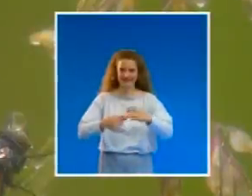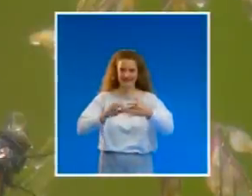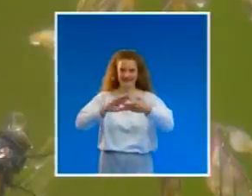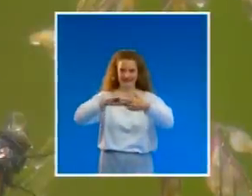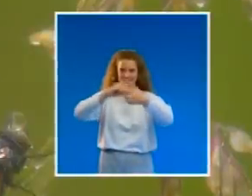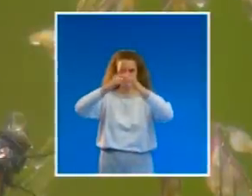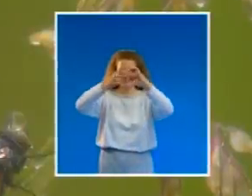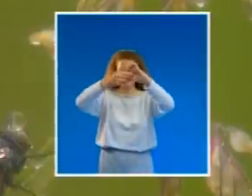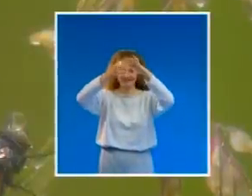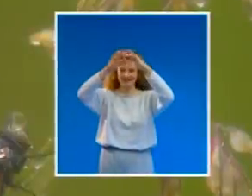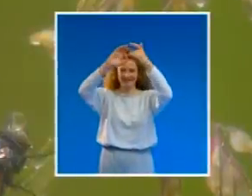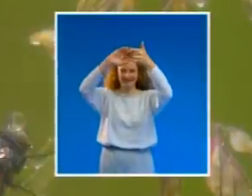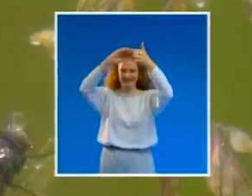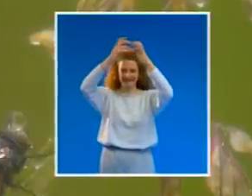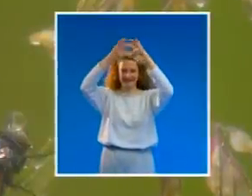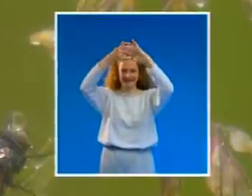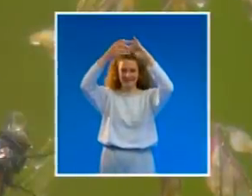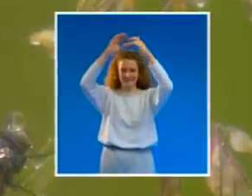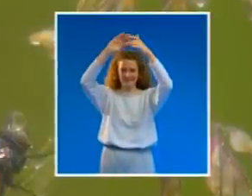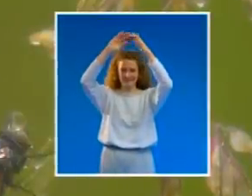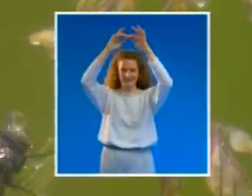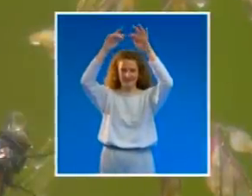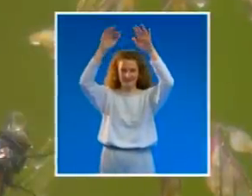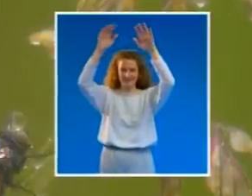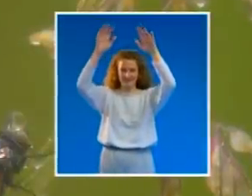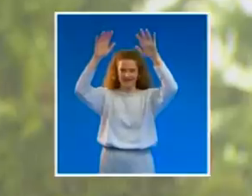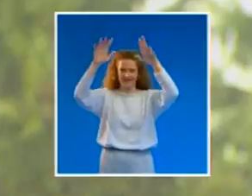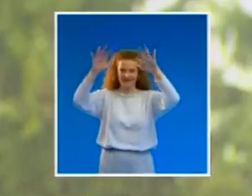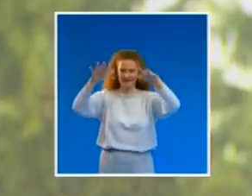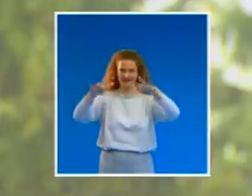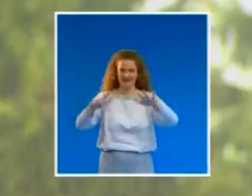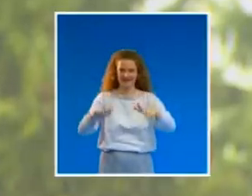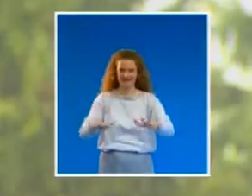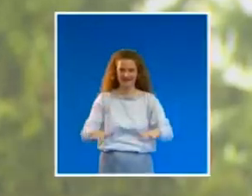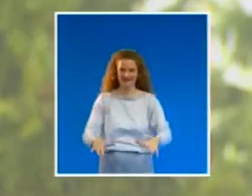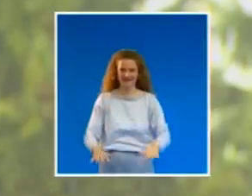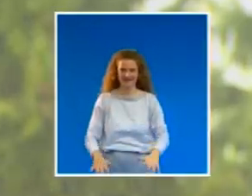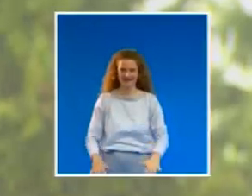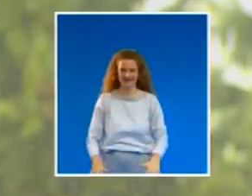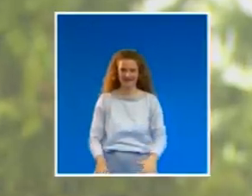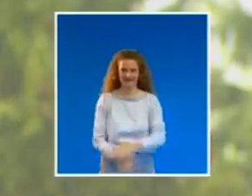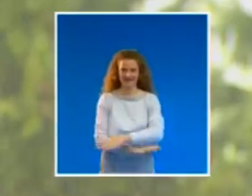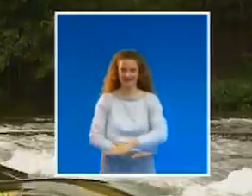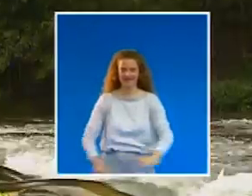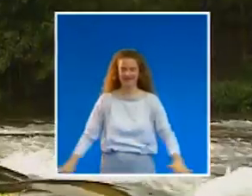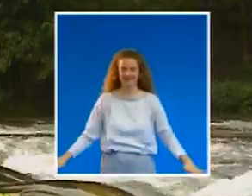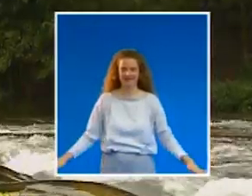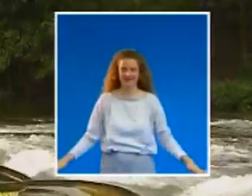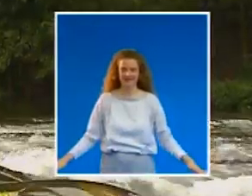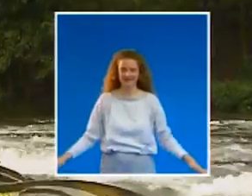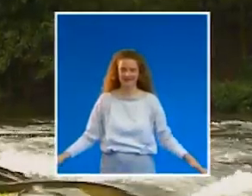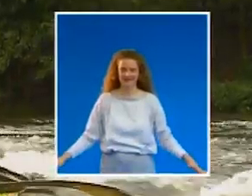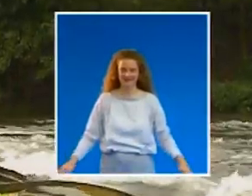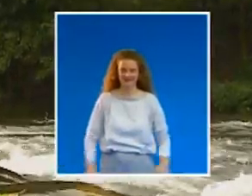Incy Wincy Spider climbing up the spout. Down came the rain and washed